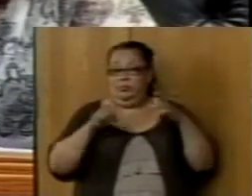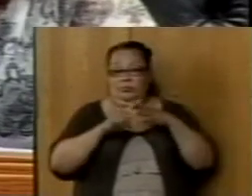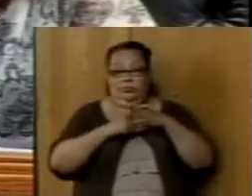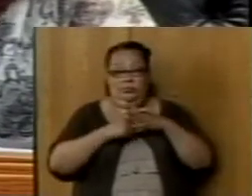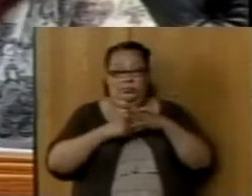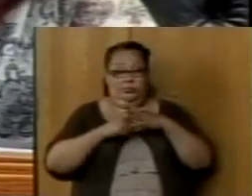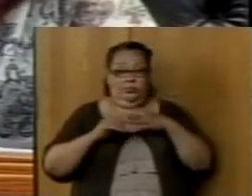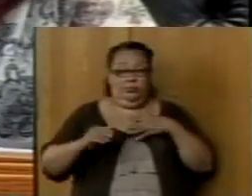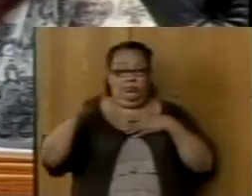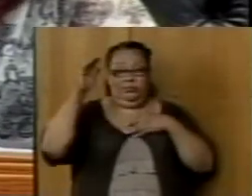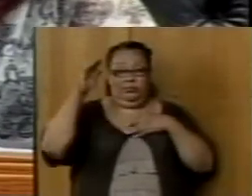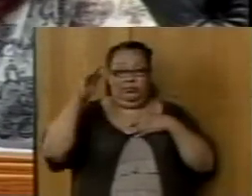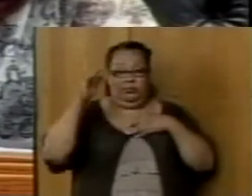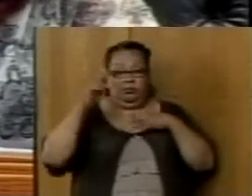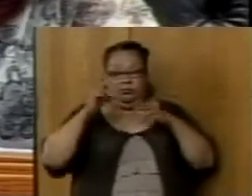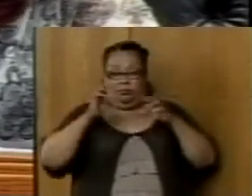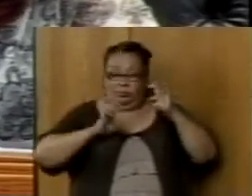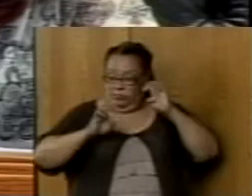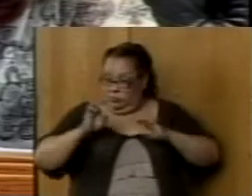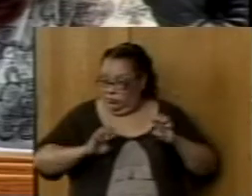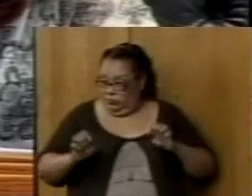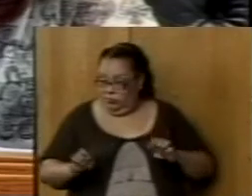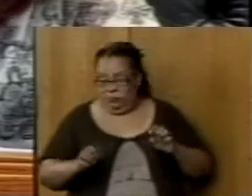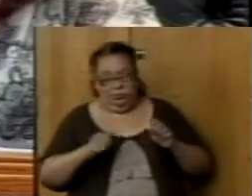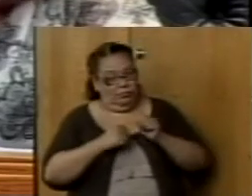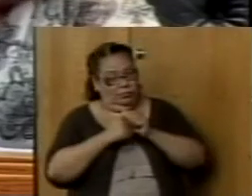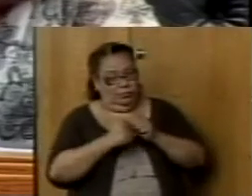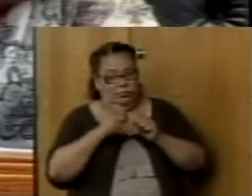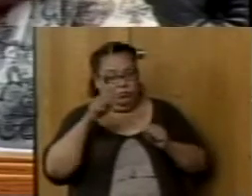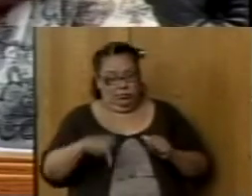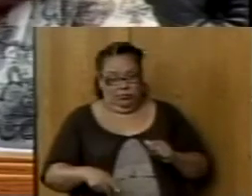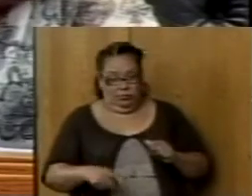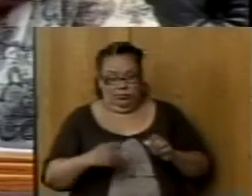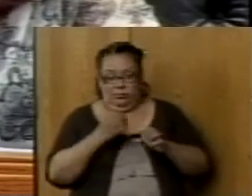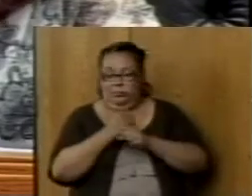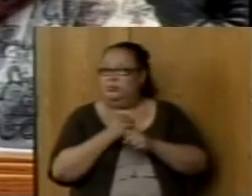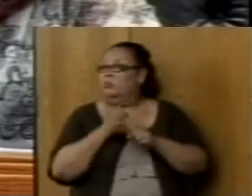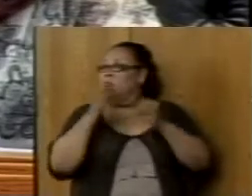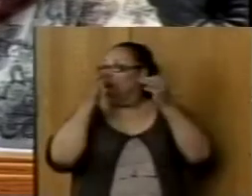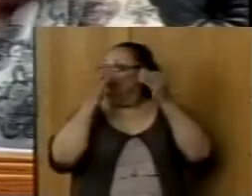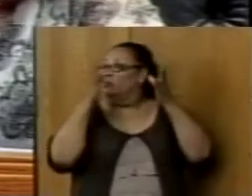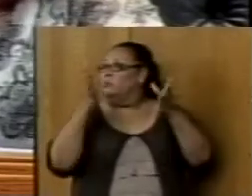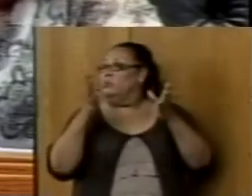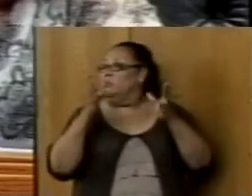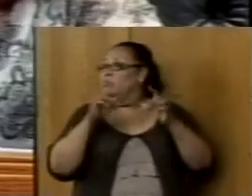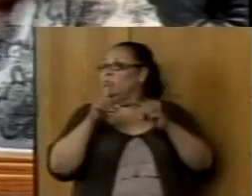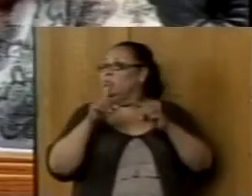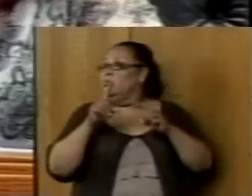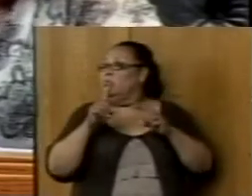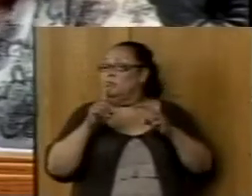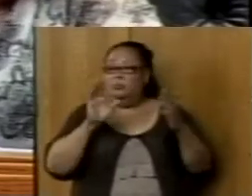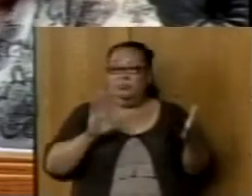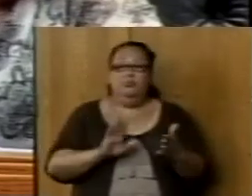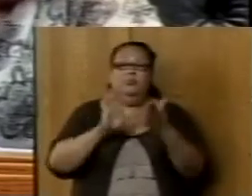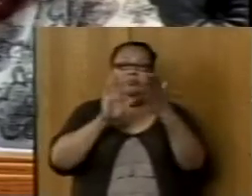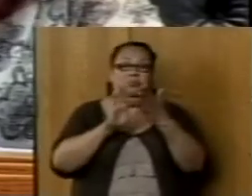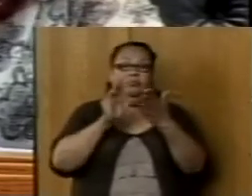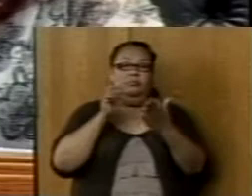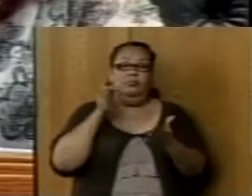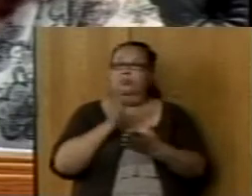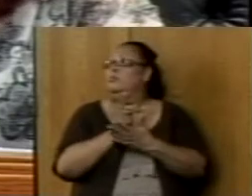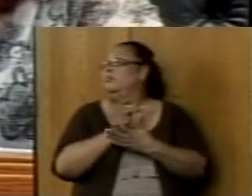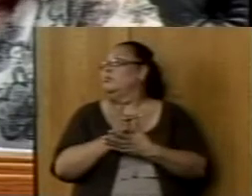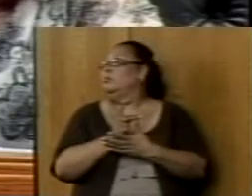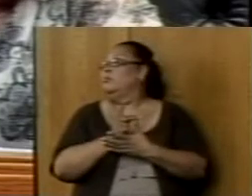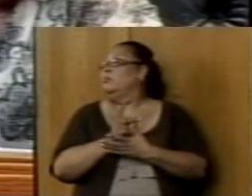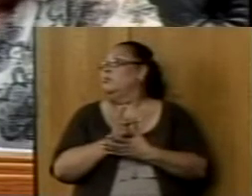with something, we don't evaluate, we don't follow up, we don't get the information, and then we're faced with, let's approve it.